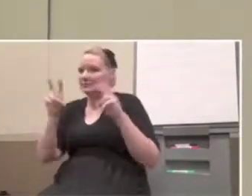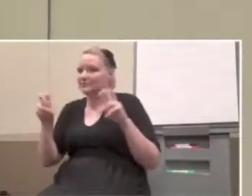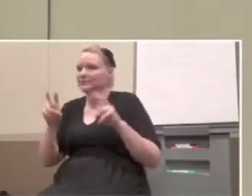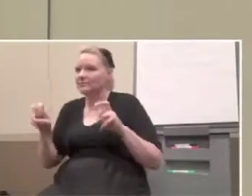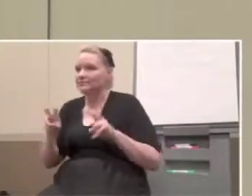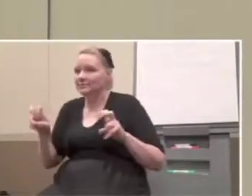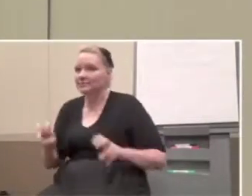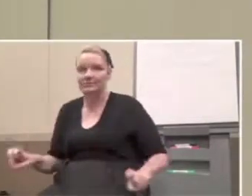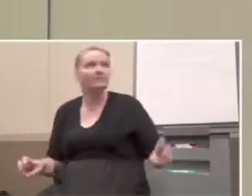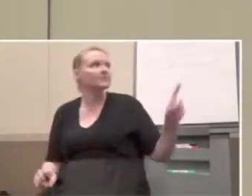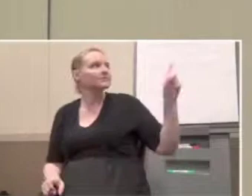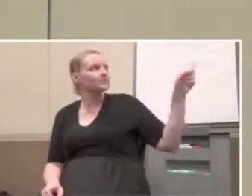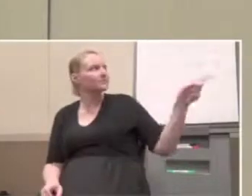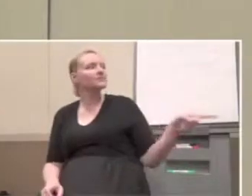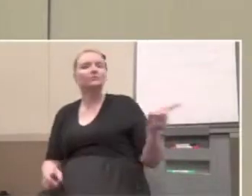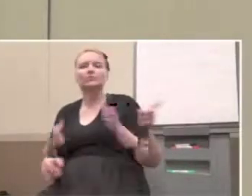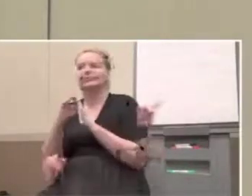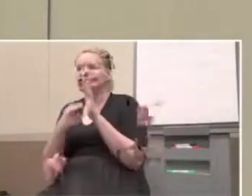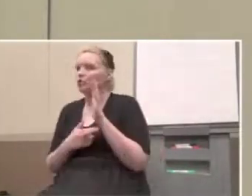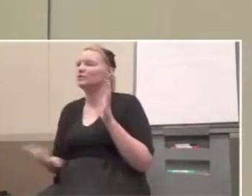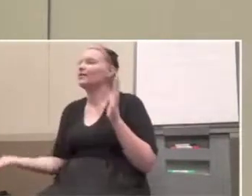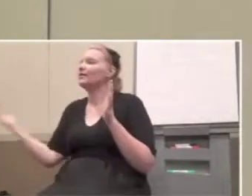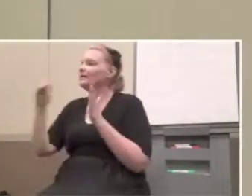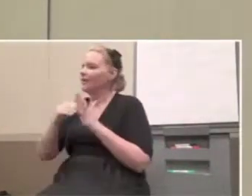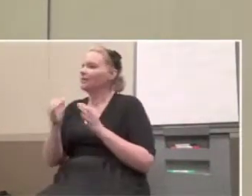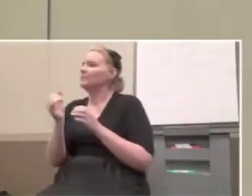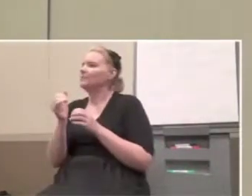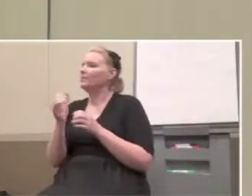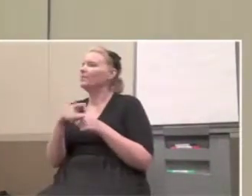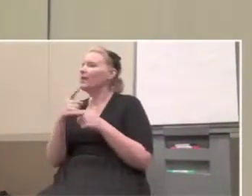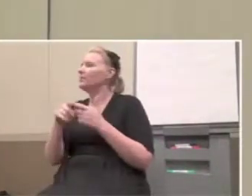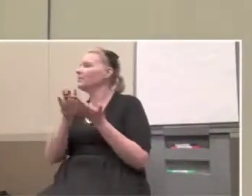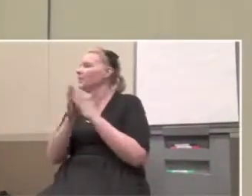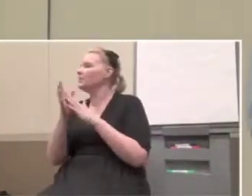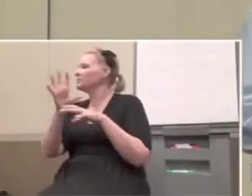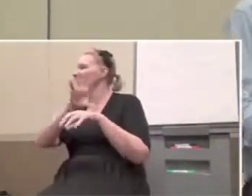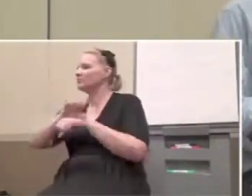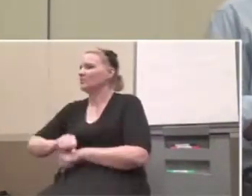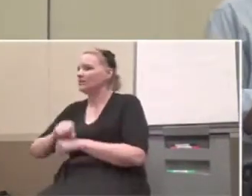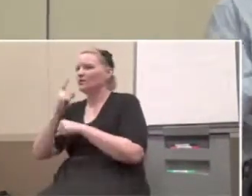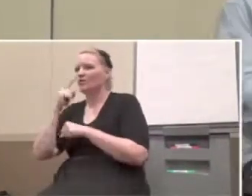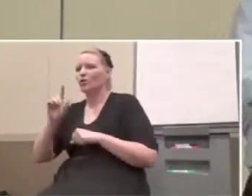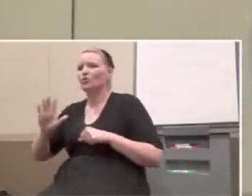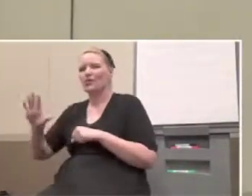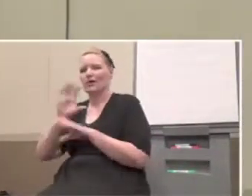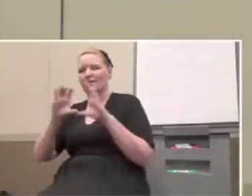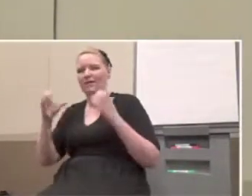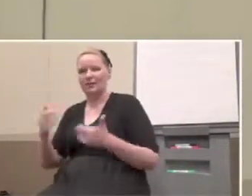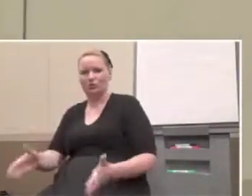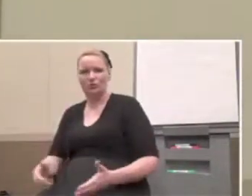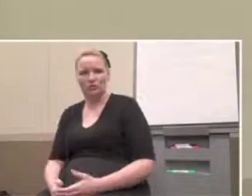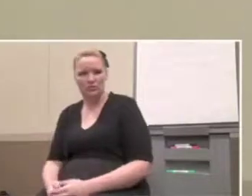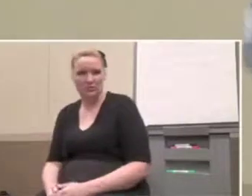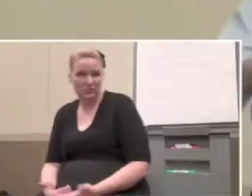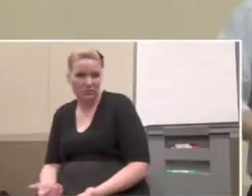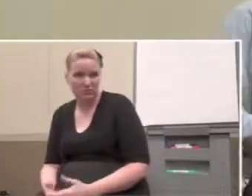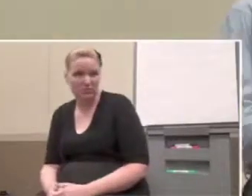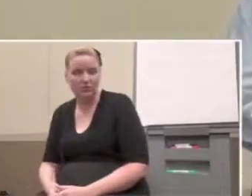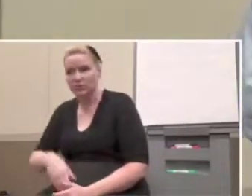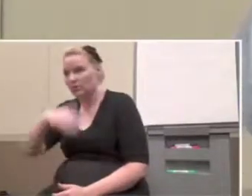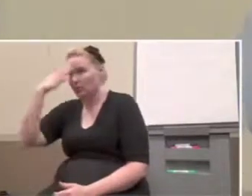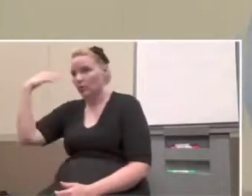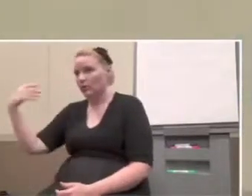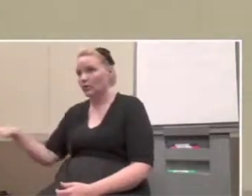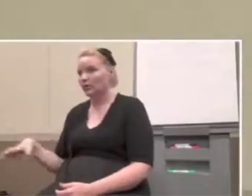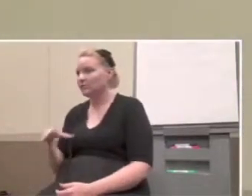And reinforce it over and over again, and it becomes part of the climate of your classroom. Is that helpful? Whew, thank